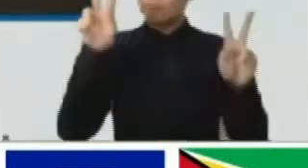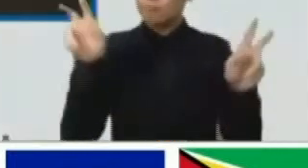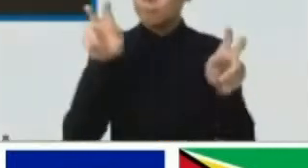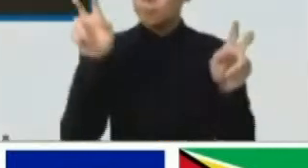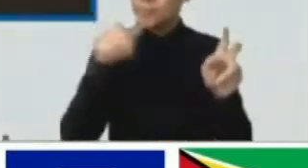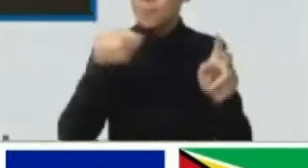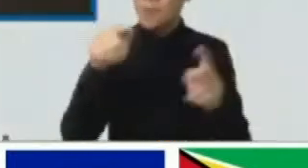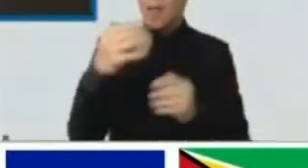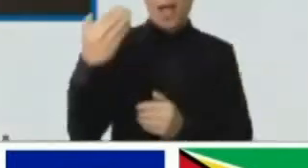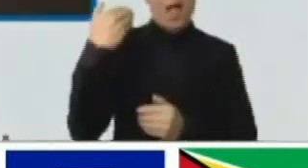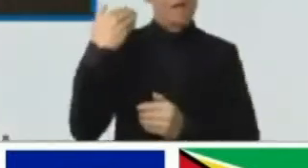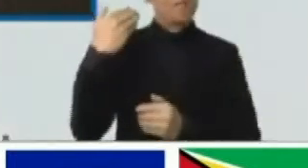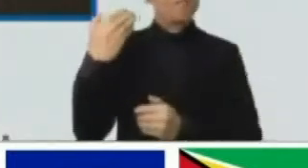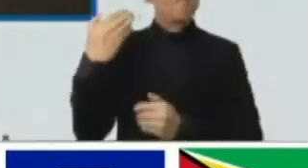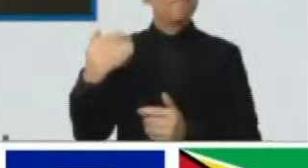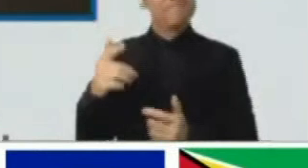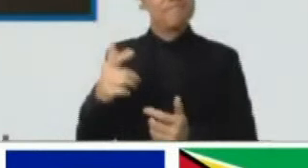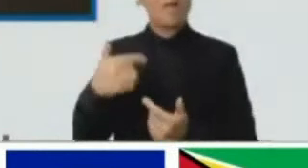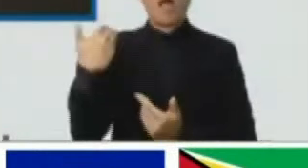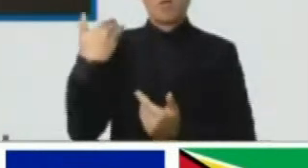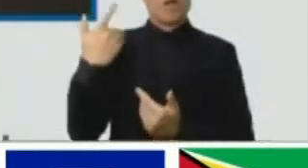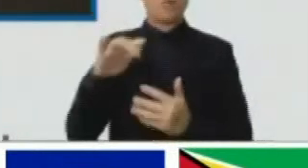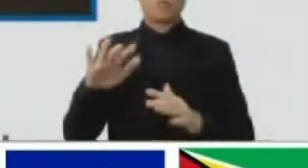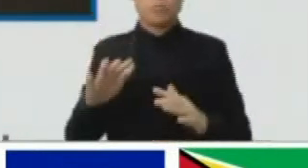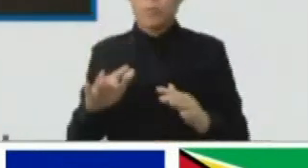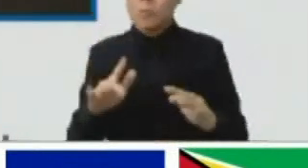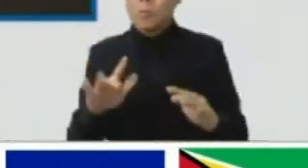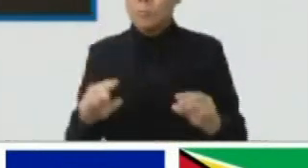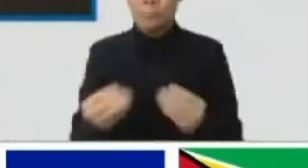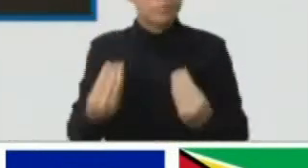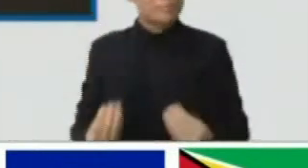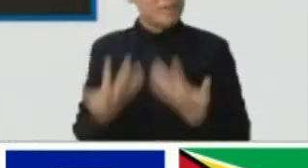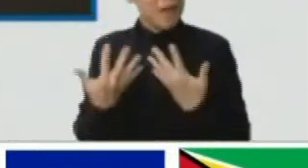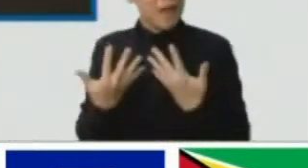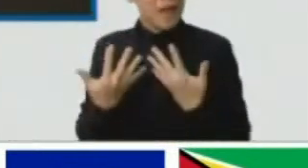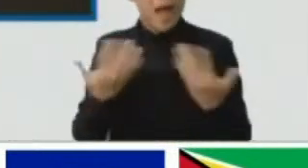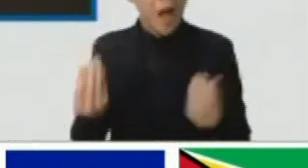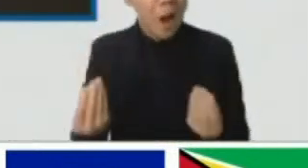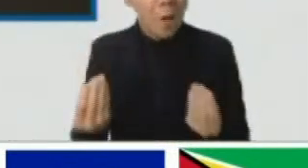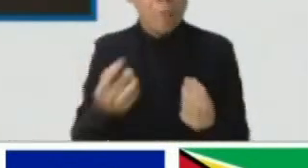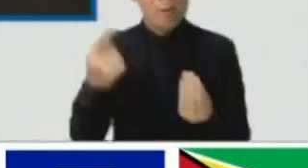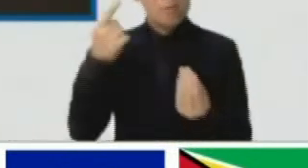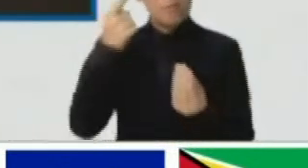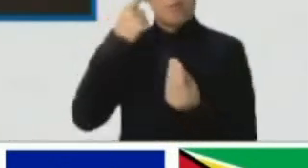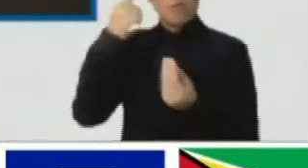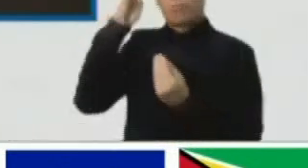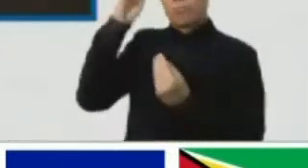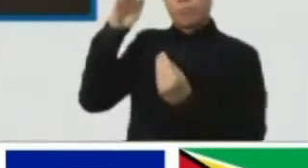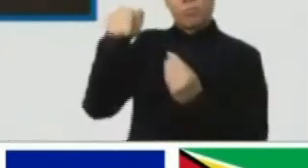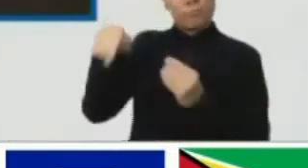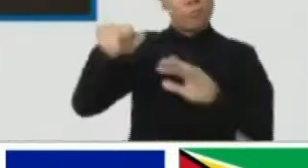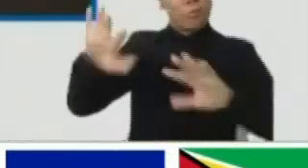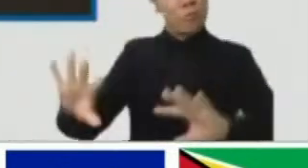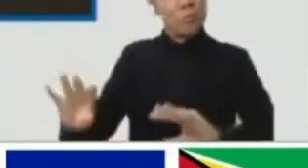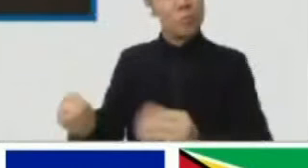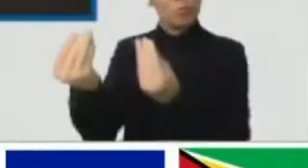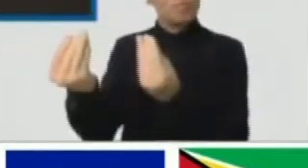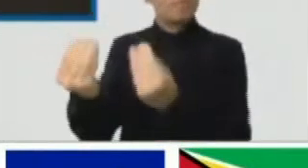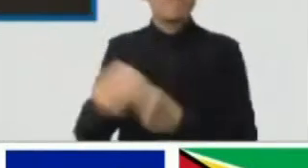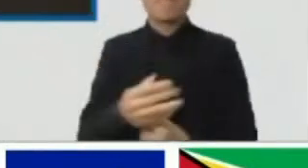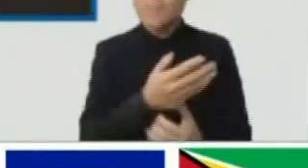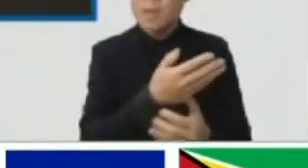survival." In closing, let me reiterate, all hands on deck. Disaster risk reduction